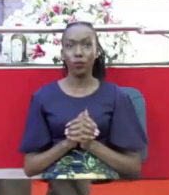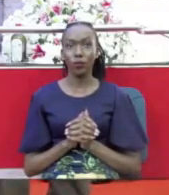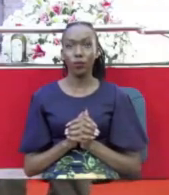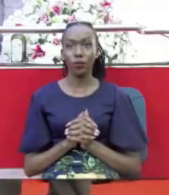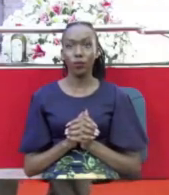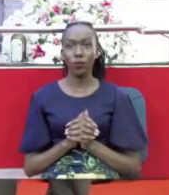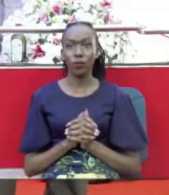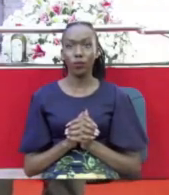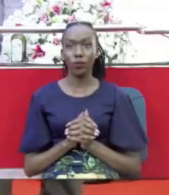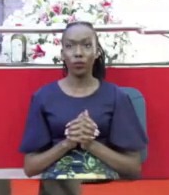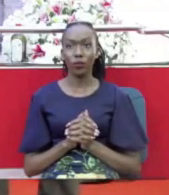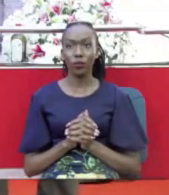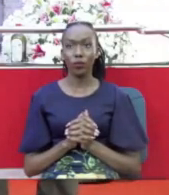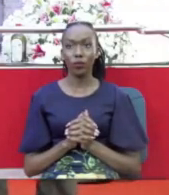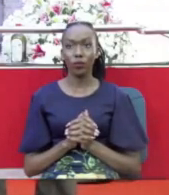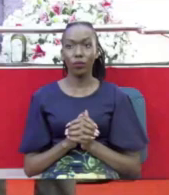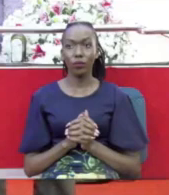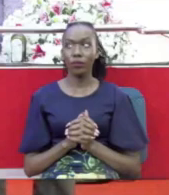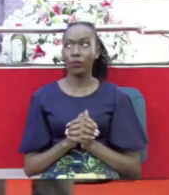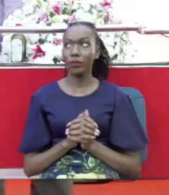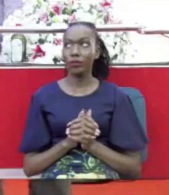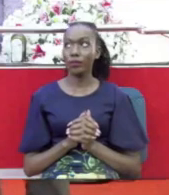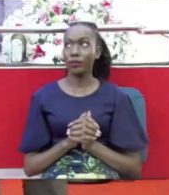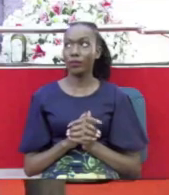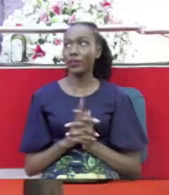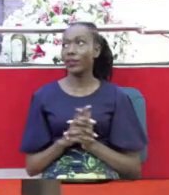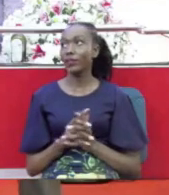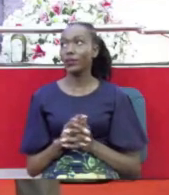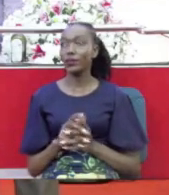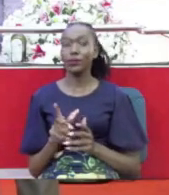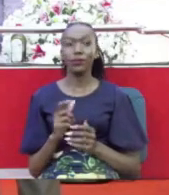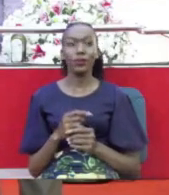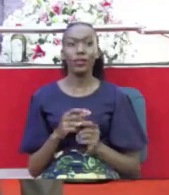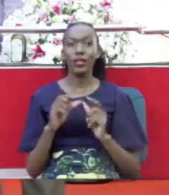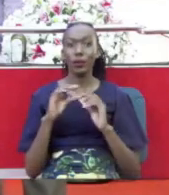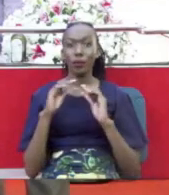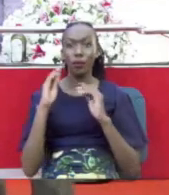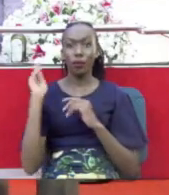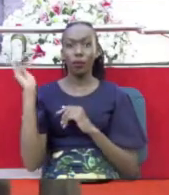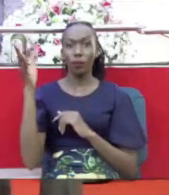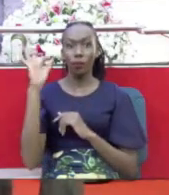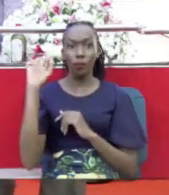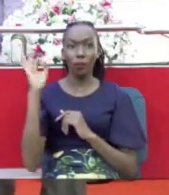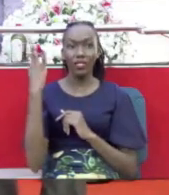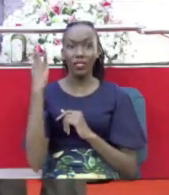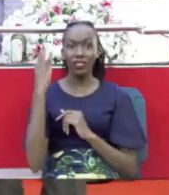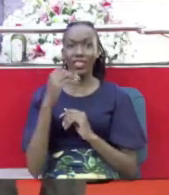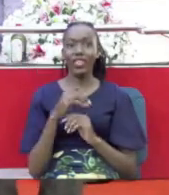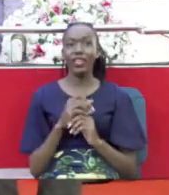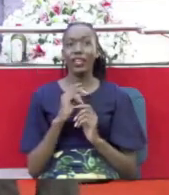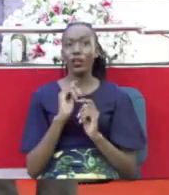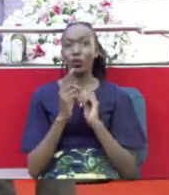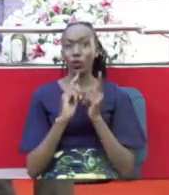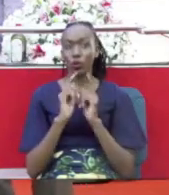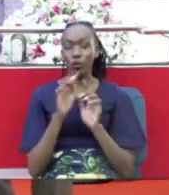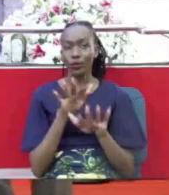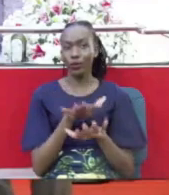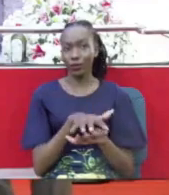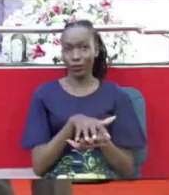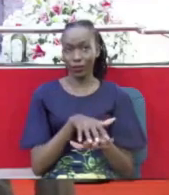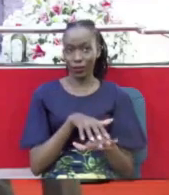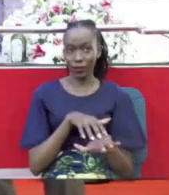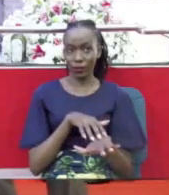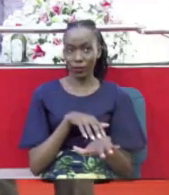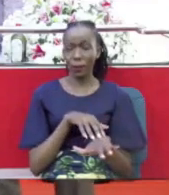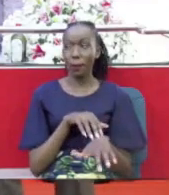first service he spoke without an interpreter. Ibada ya kwanza ni nena bila mtafsiri. But he is my friend, so I'll talk to him.